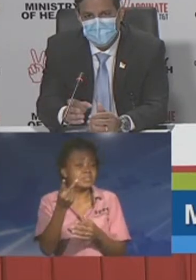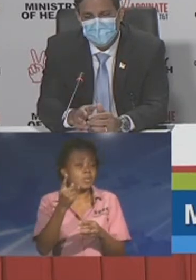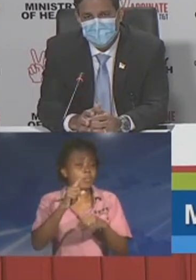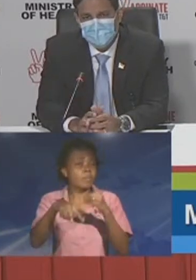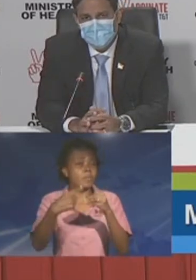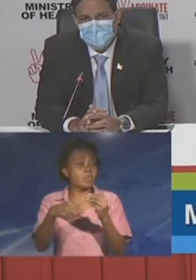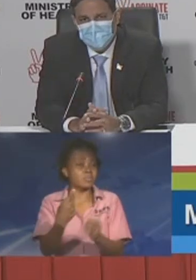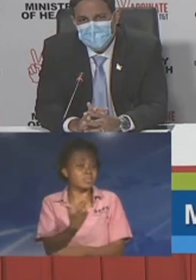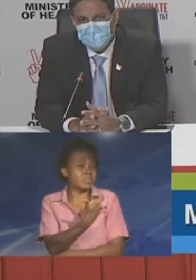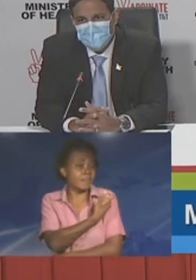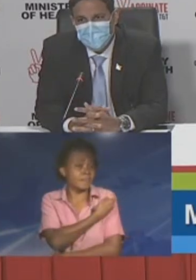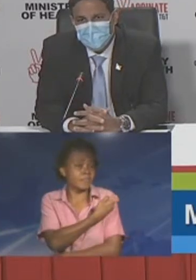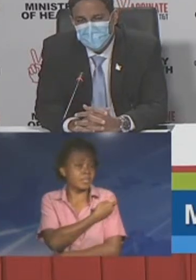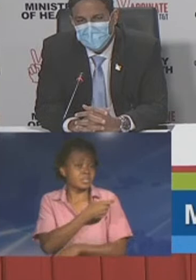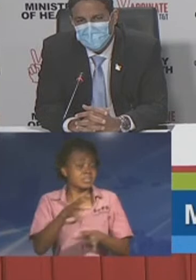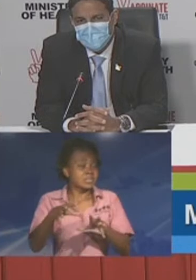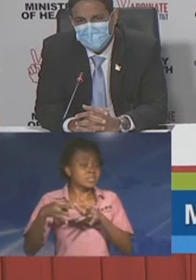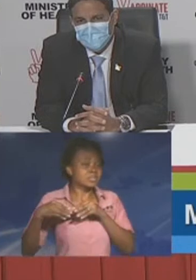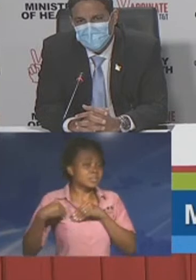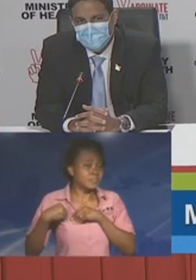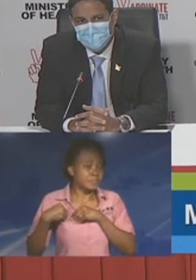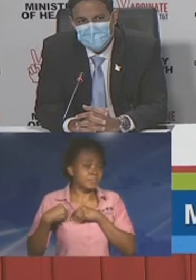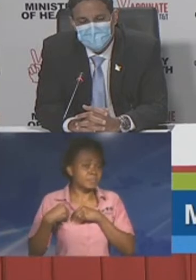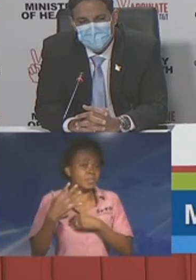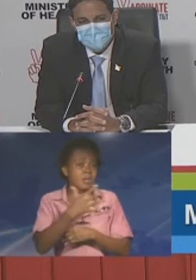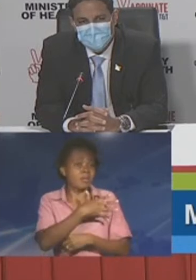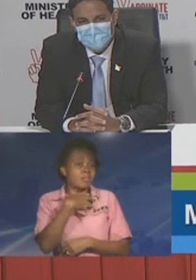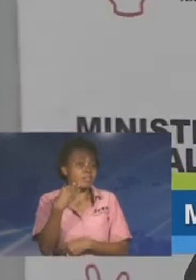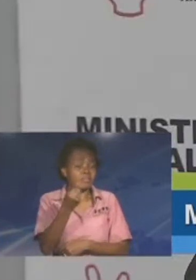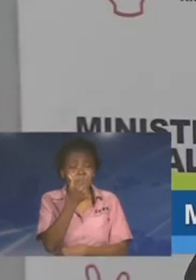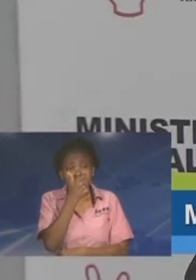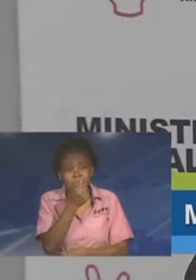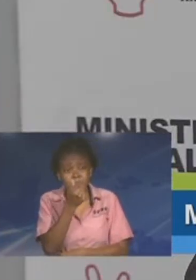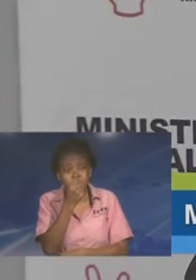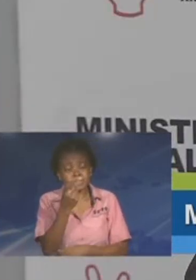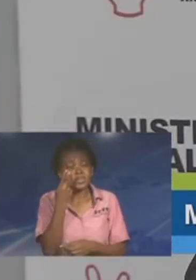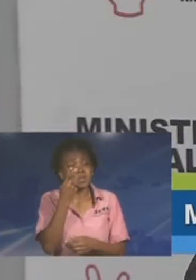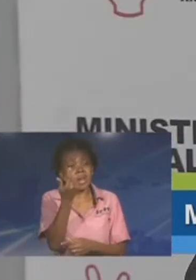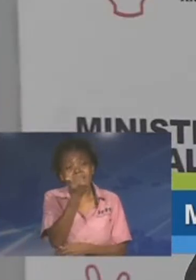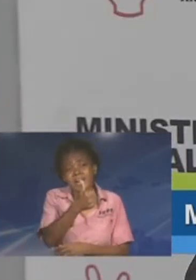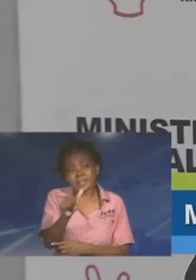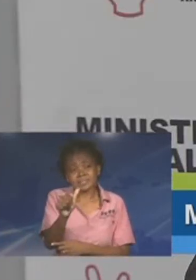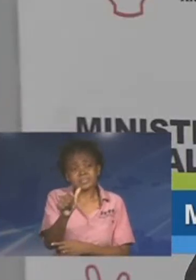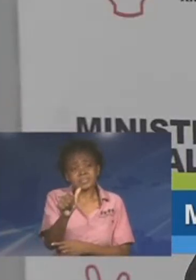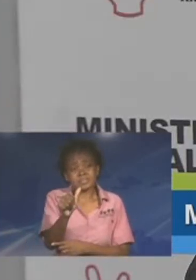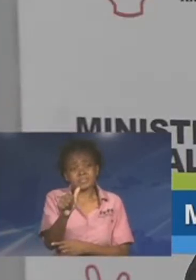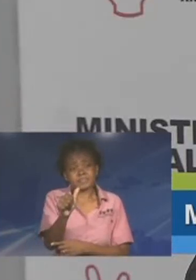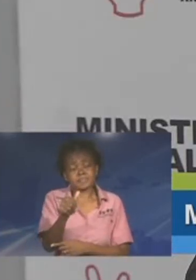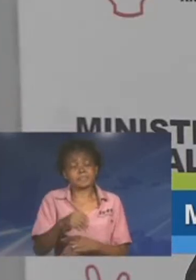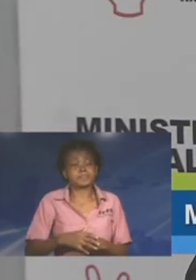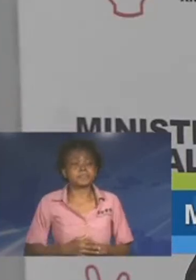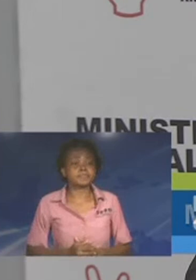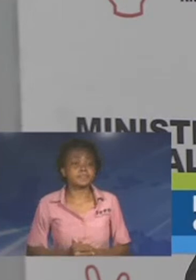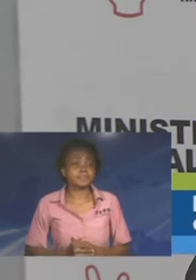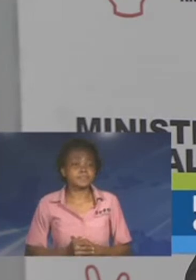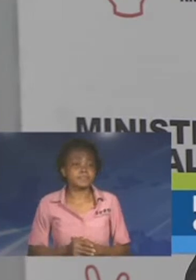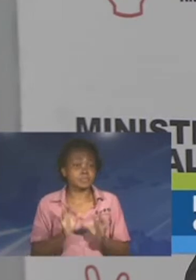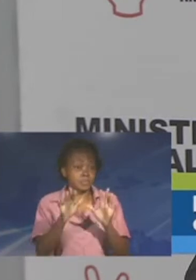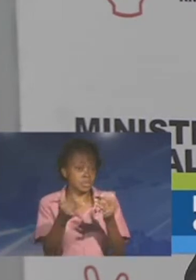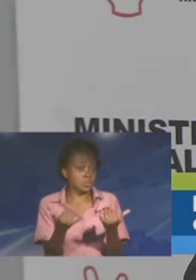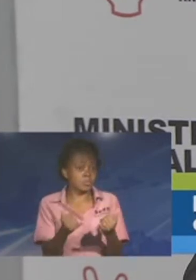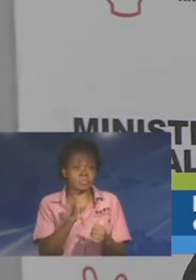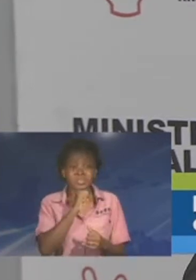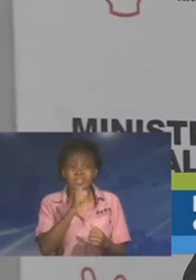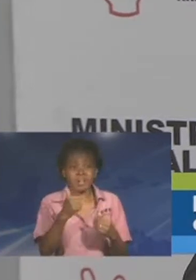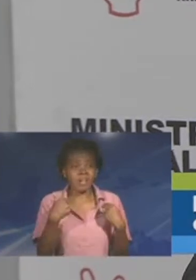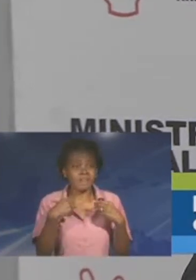Yeah, so in terms of the influenza, we had one confirmed case of influenza recently. We are not within the influenza season at this point in time. It